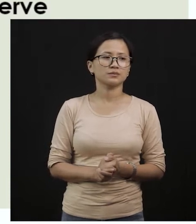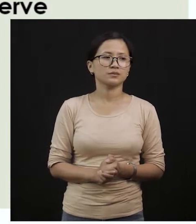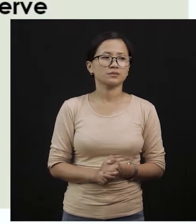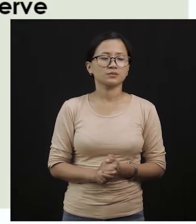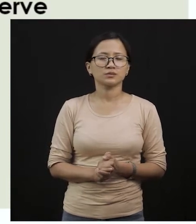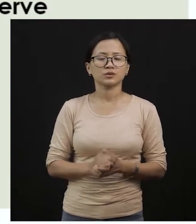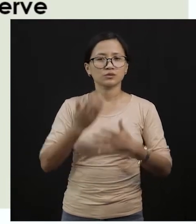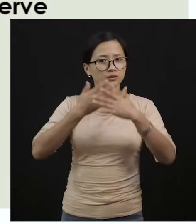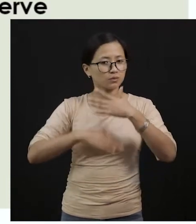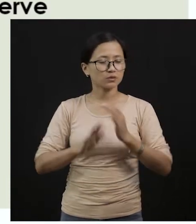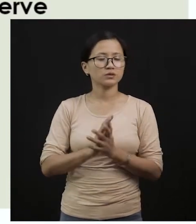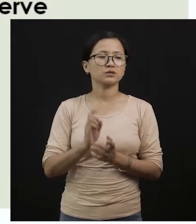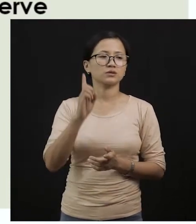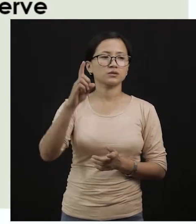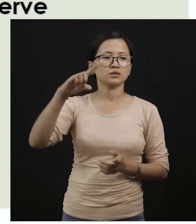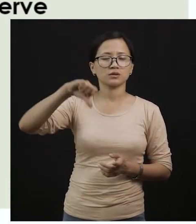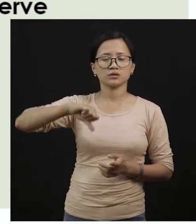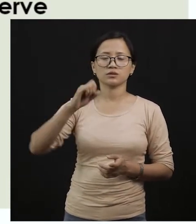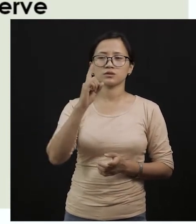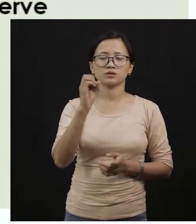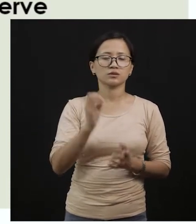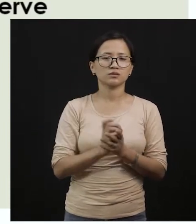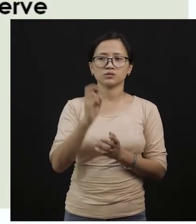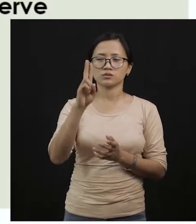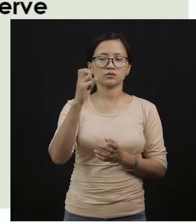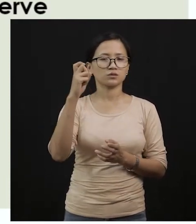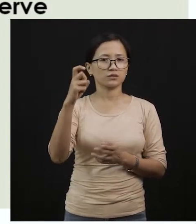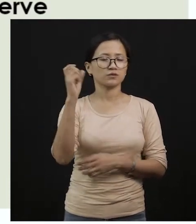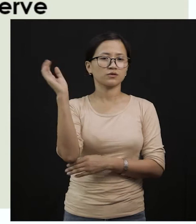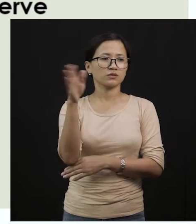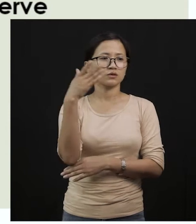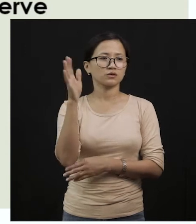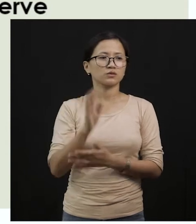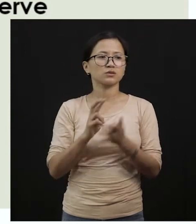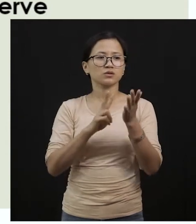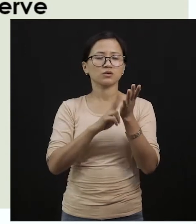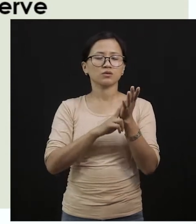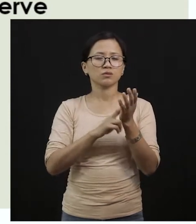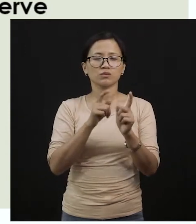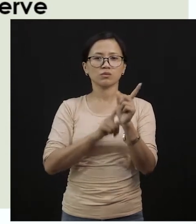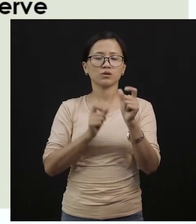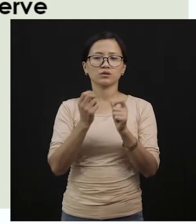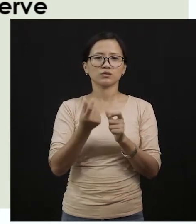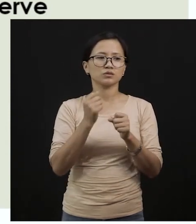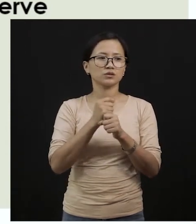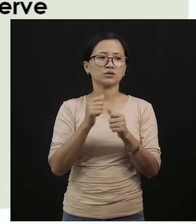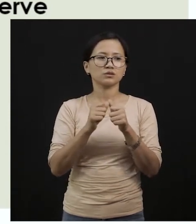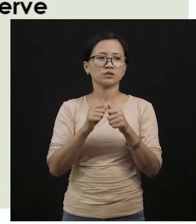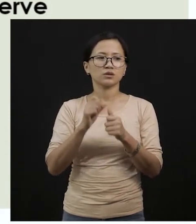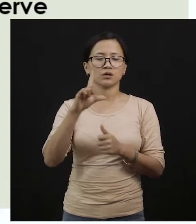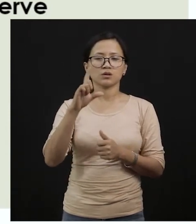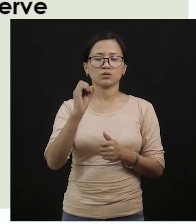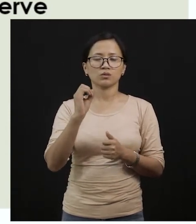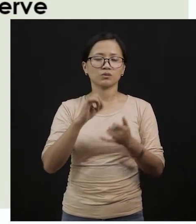She was born in the year 1910 on 27th of August in Yugoslavia. I told you she is not an Indian, right? I told you